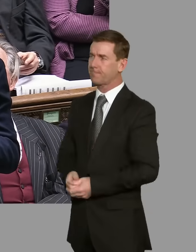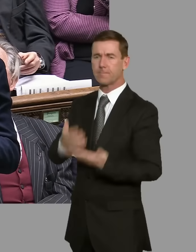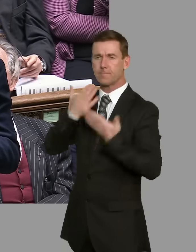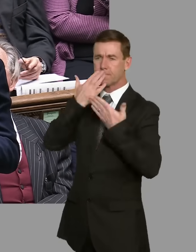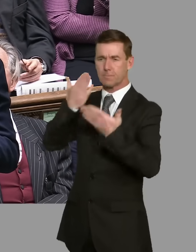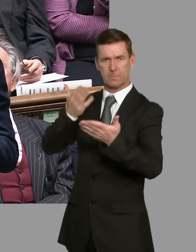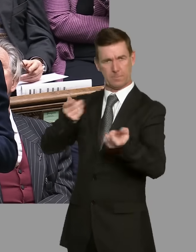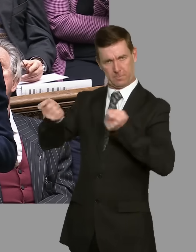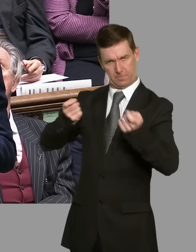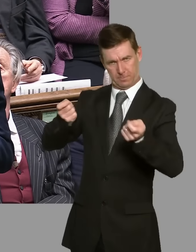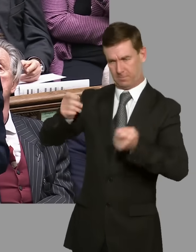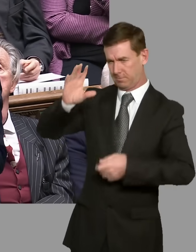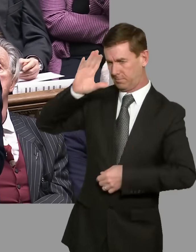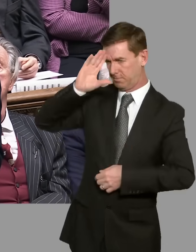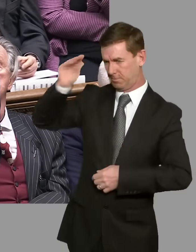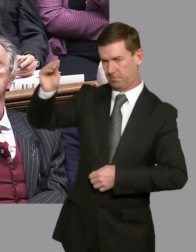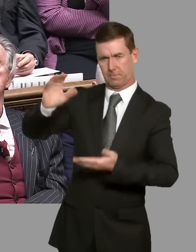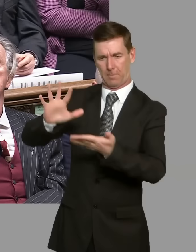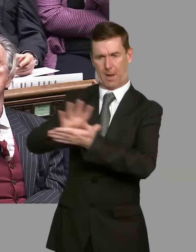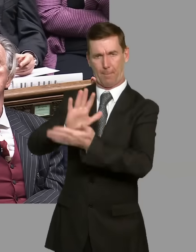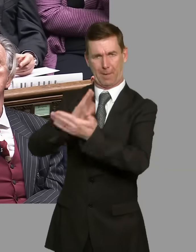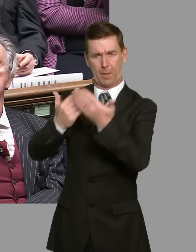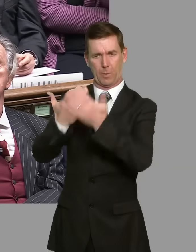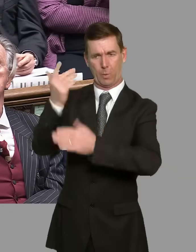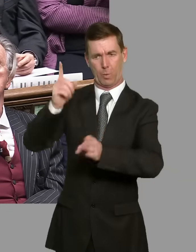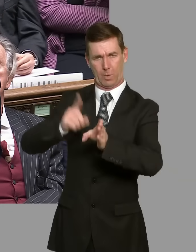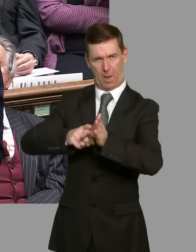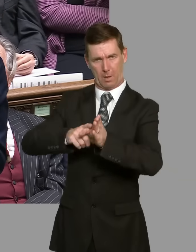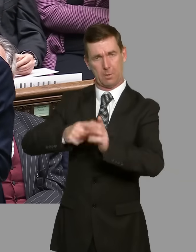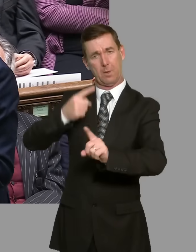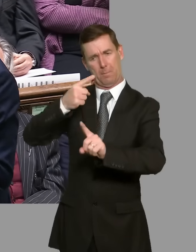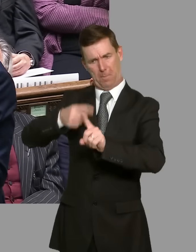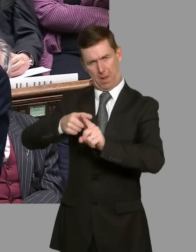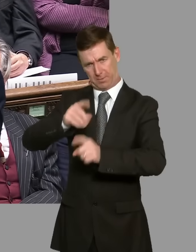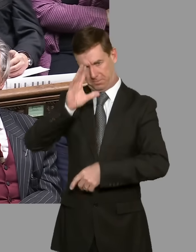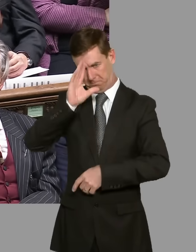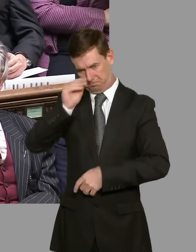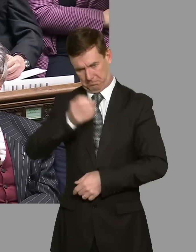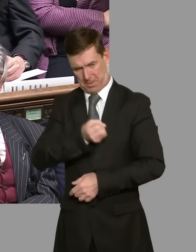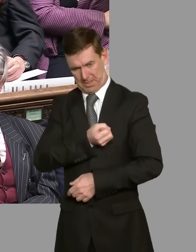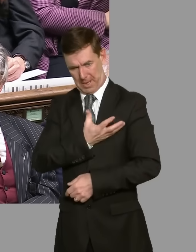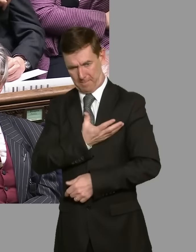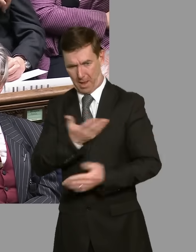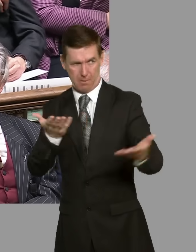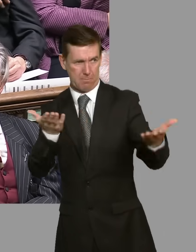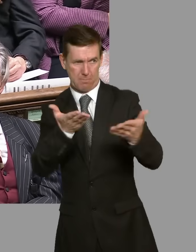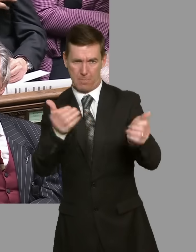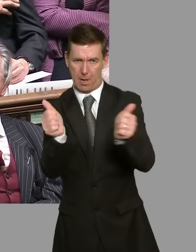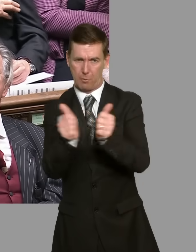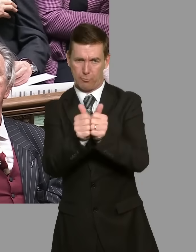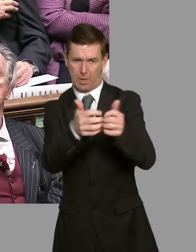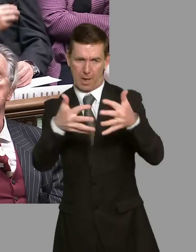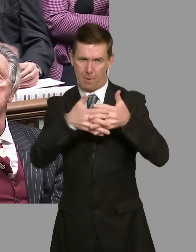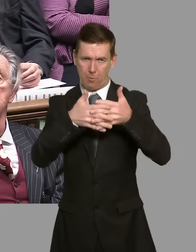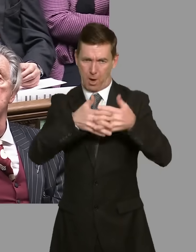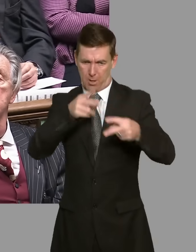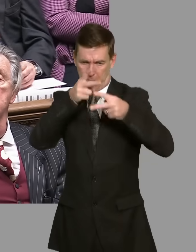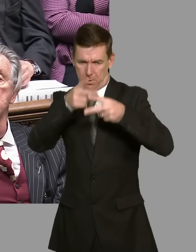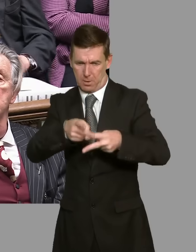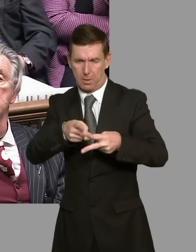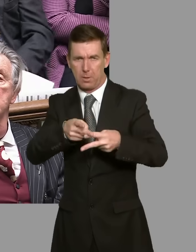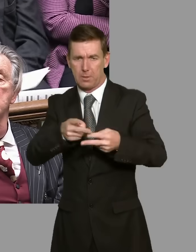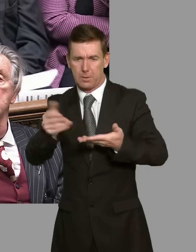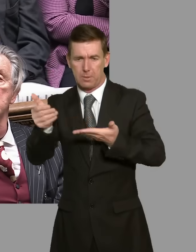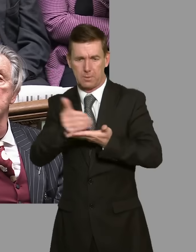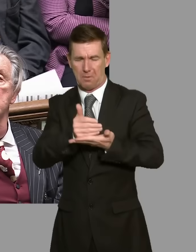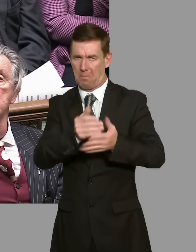security guarantees for Ukraine yesterday? Mr. Speaker, Geoffrey Robertson, KC, is a